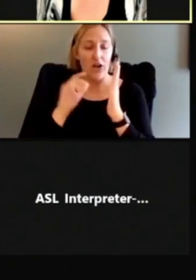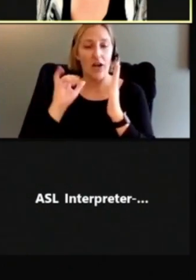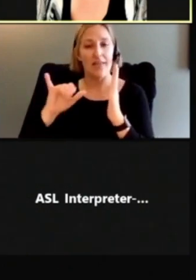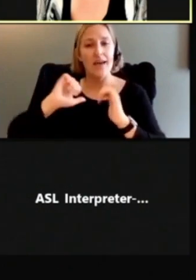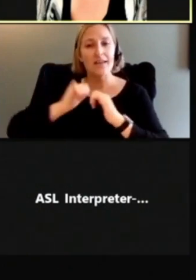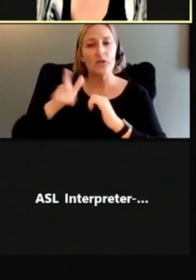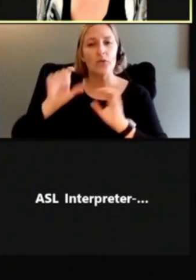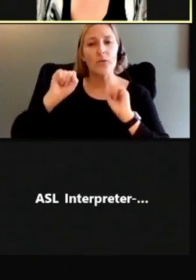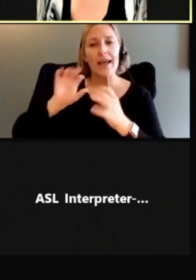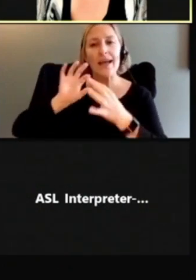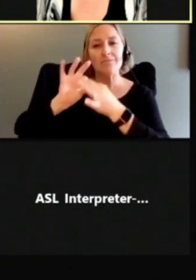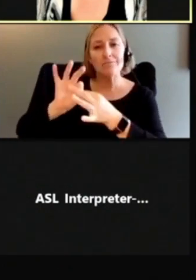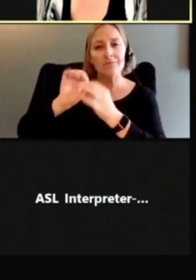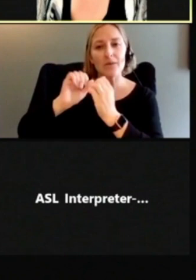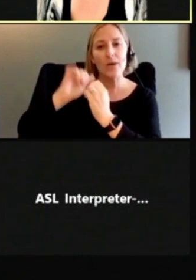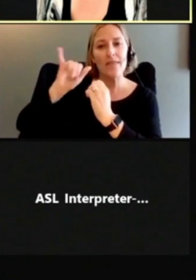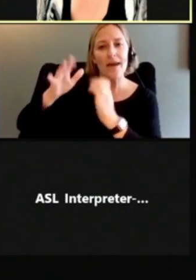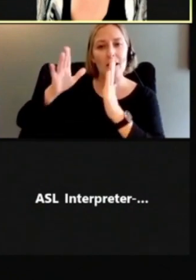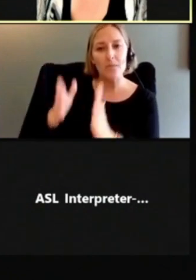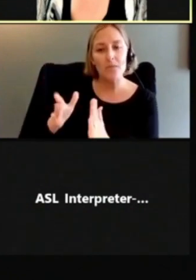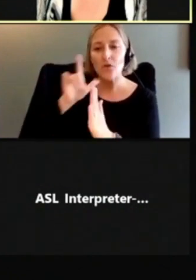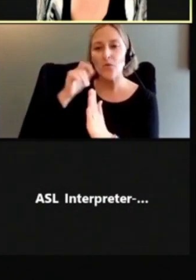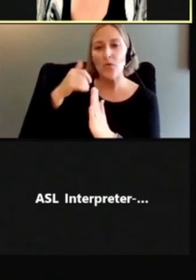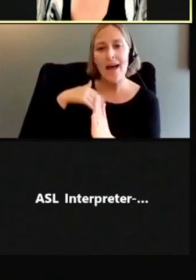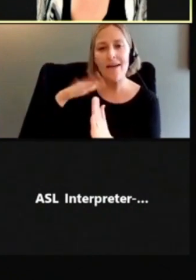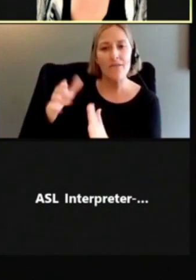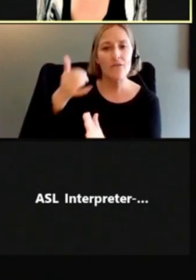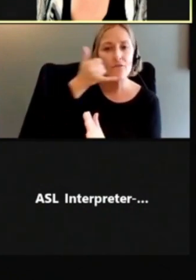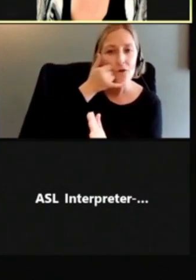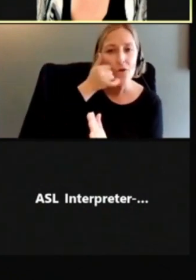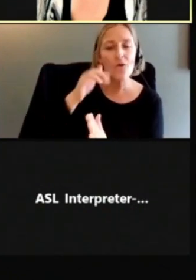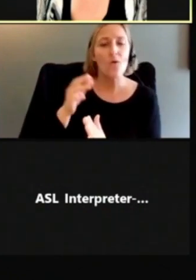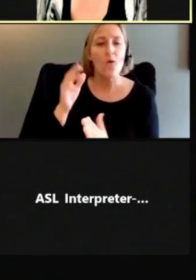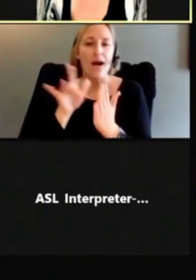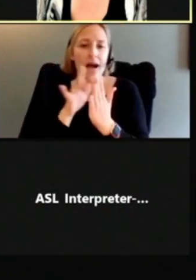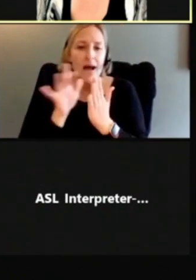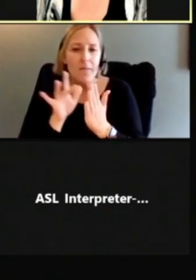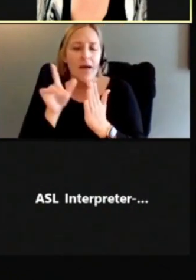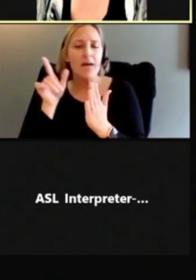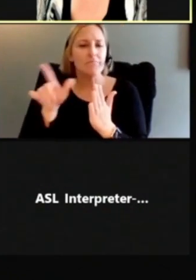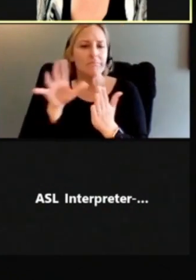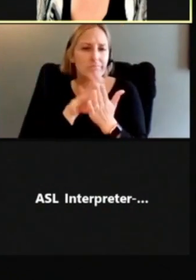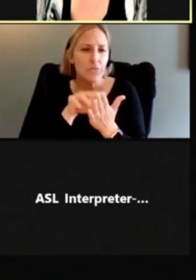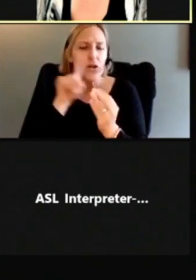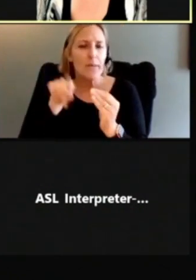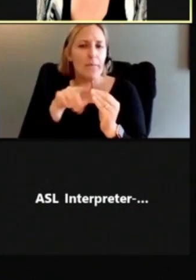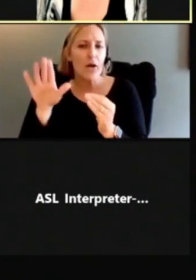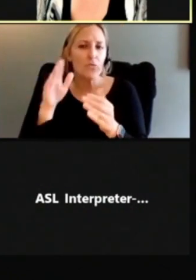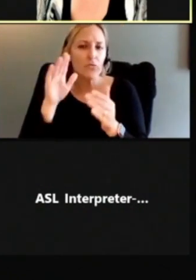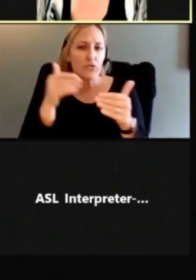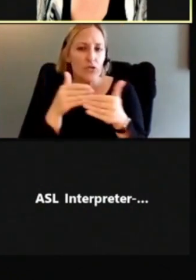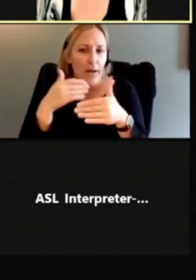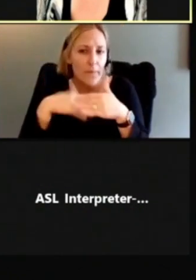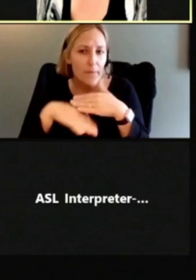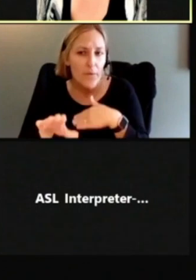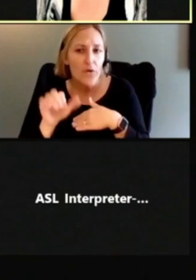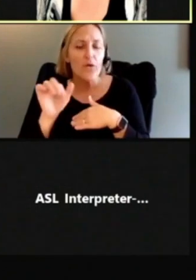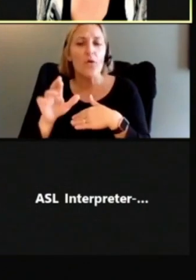iPad or their phone, learning about childbirth, their upcoming surgery, or how to lower their blood